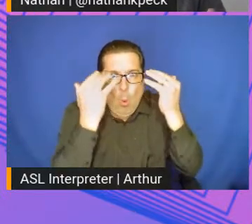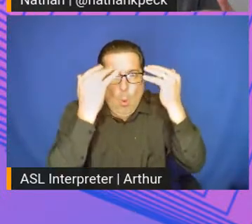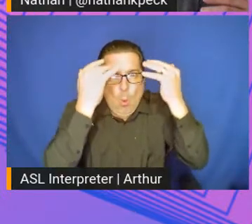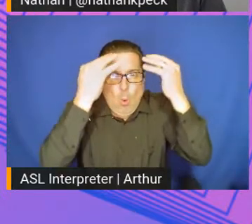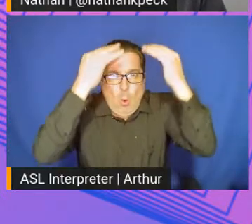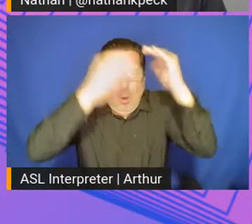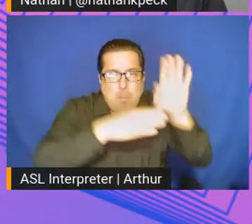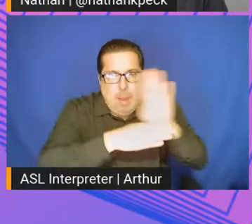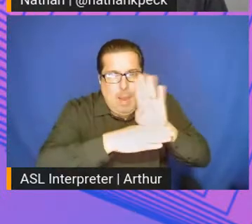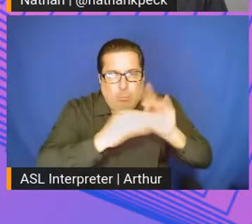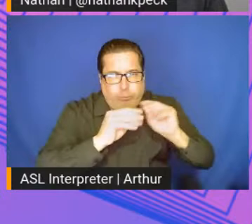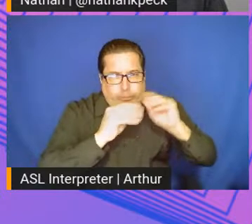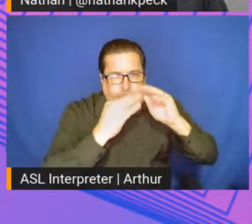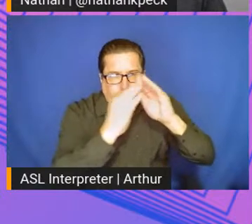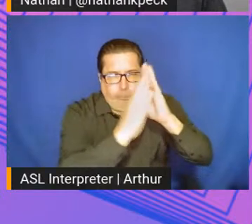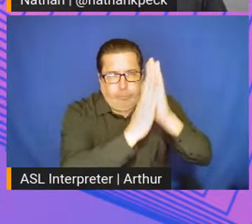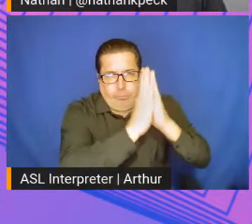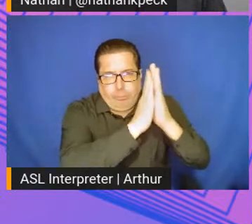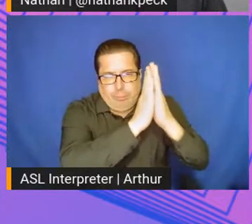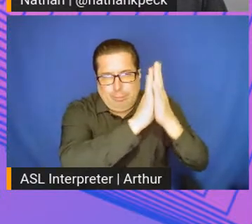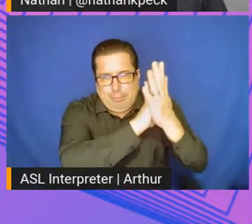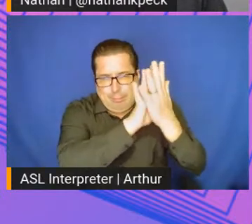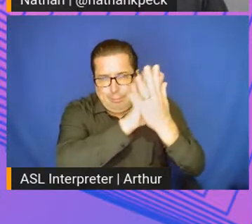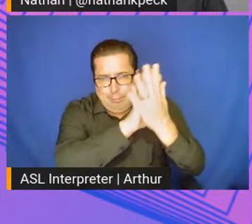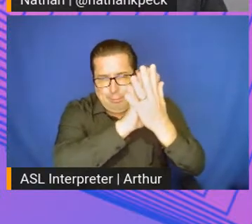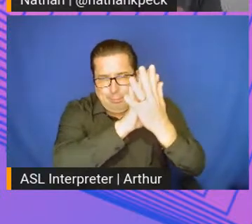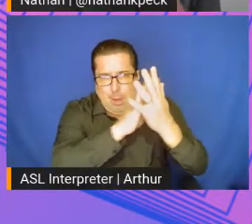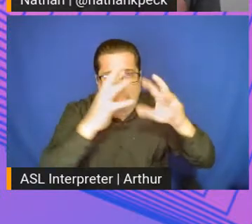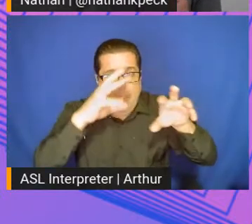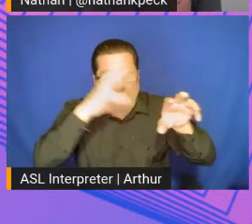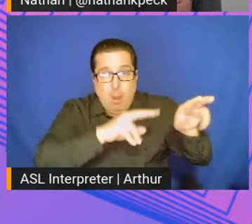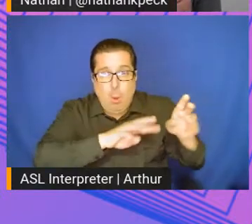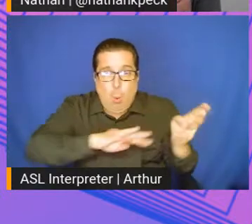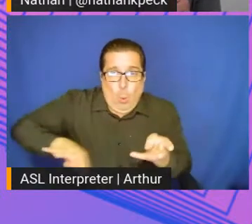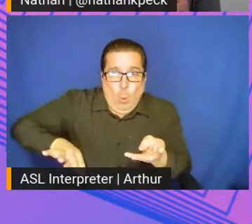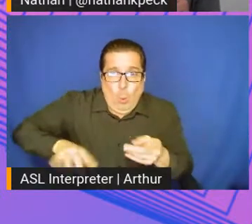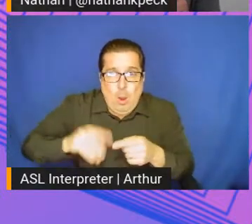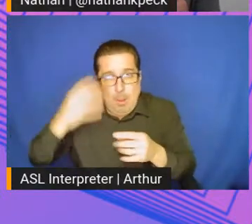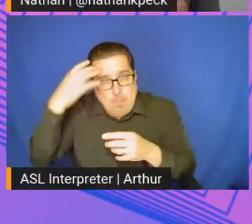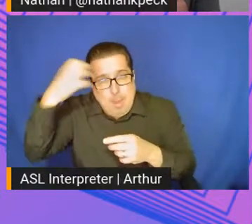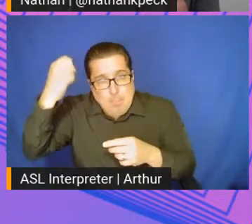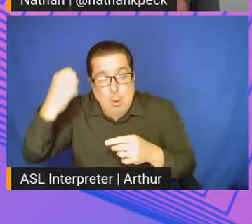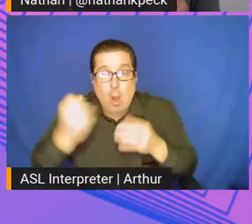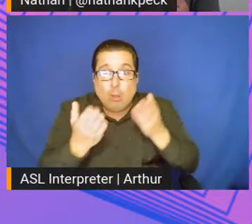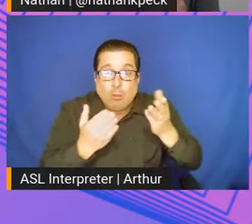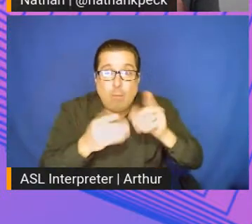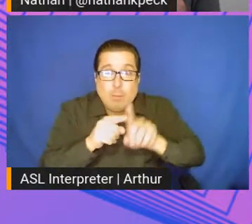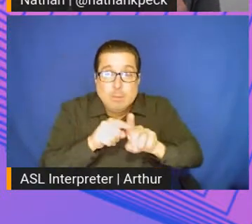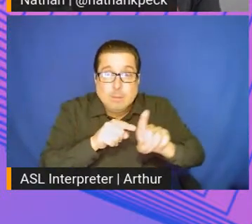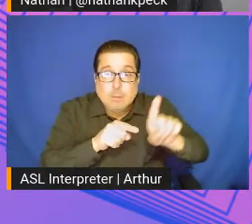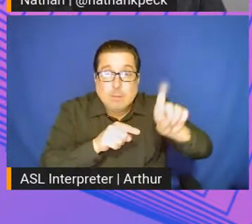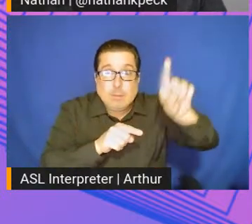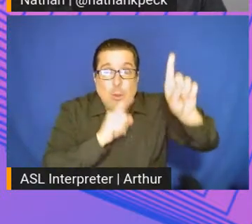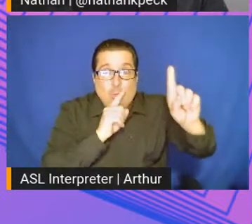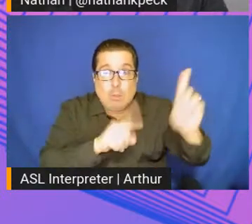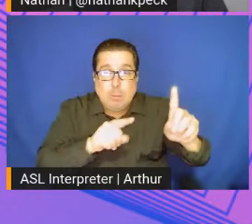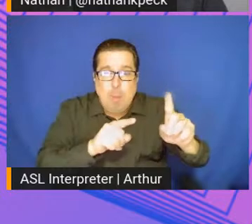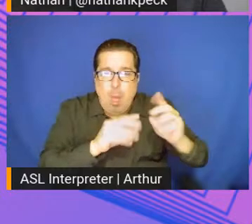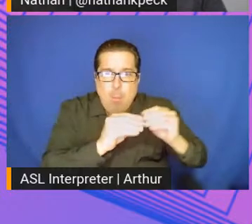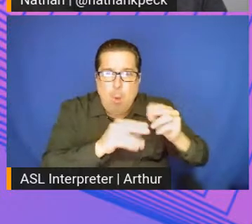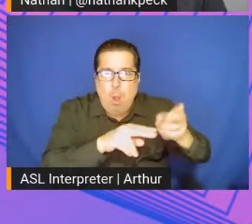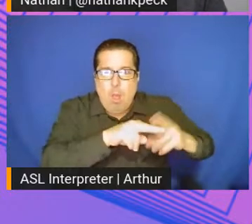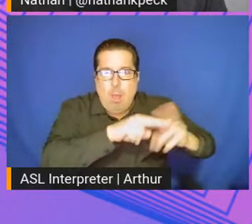will overflow into memory. And then eventually you'll have your response time on your service skyrocketing up higher and higher as it starts to